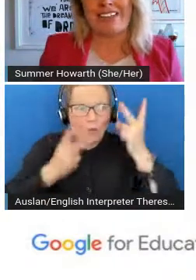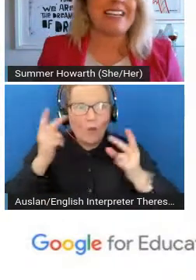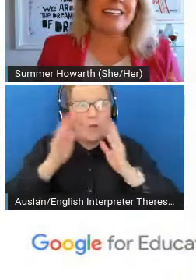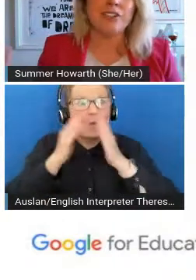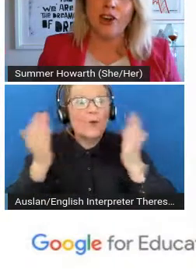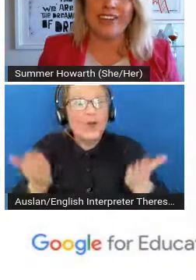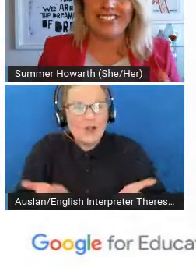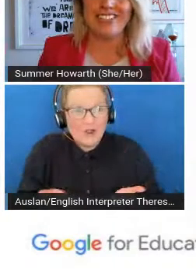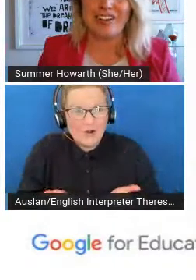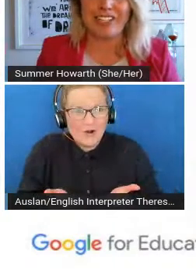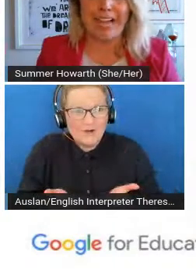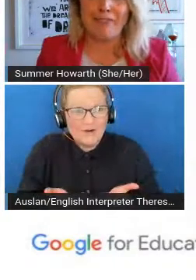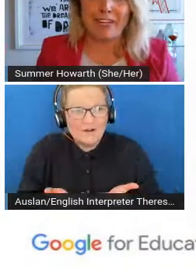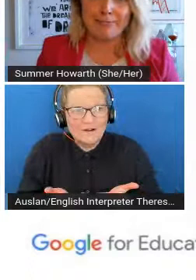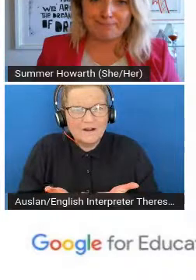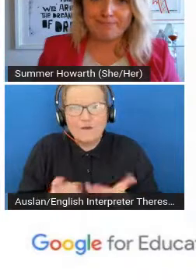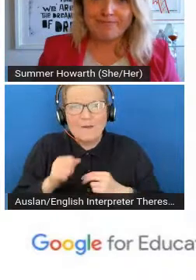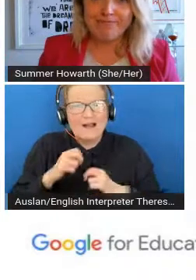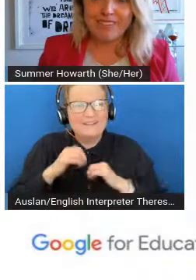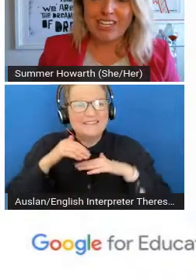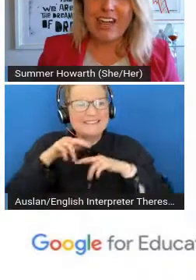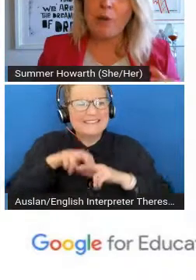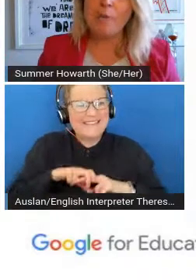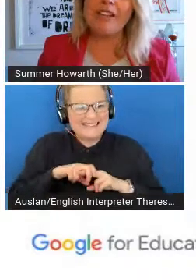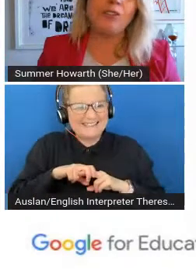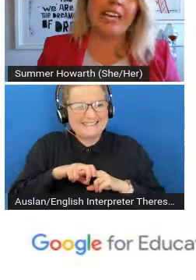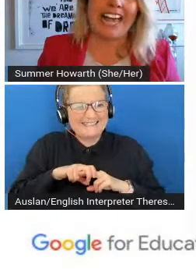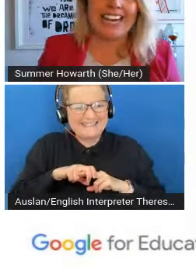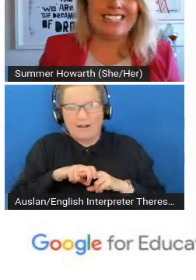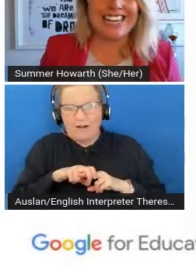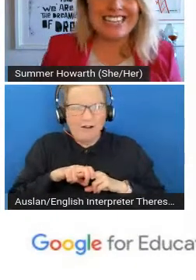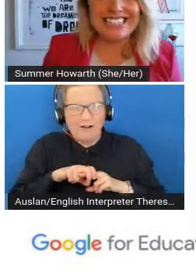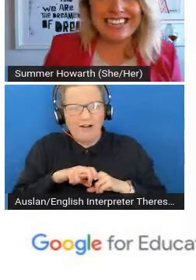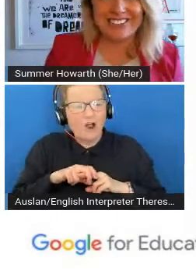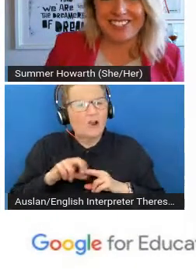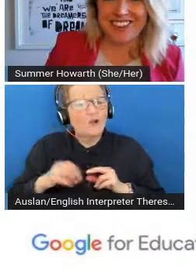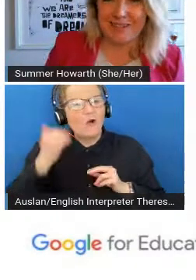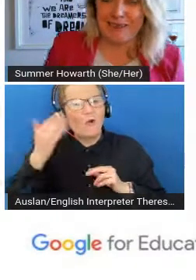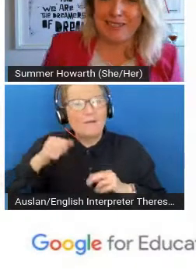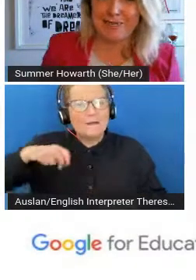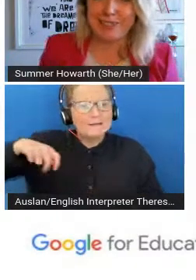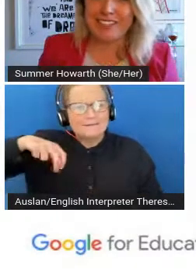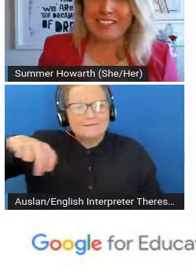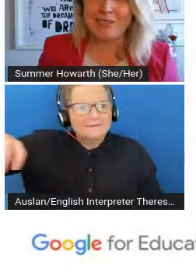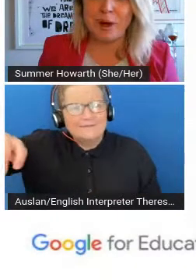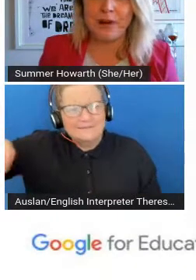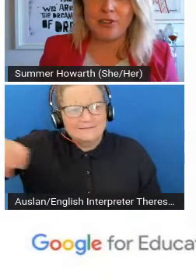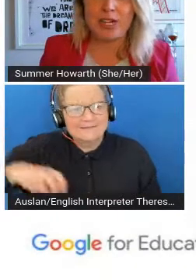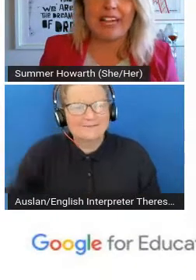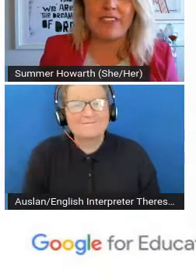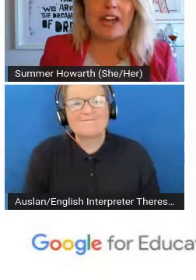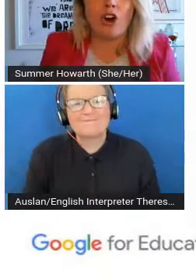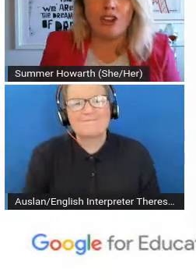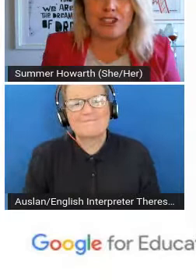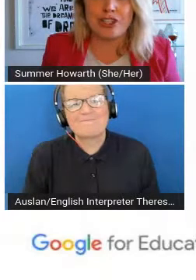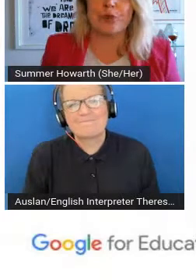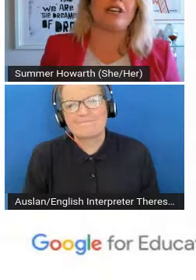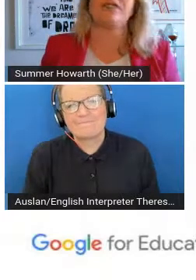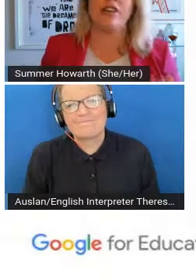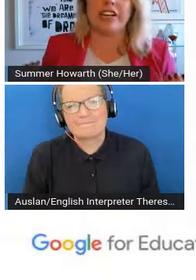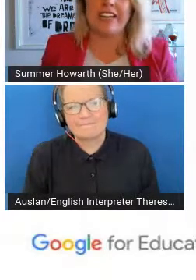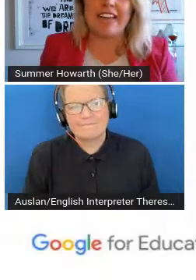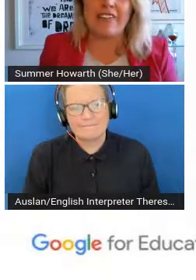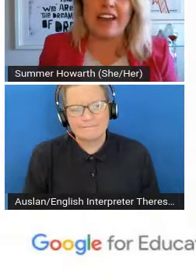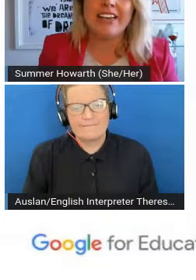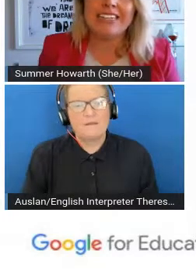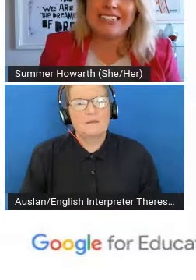our seat, not necessarily our feet. Now, when we're looking at our second set of design principles, this is where we're looking at that continuity